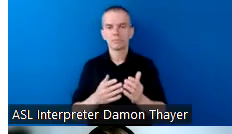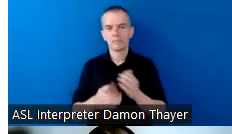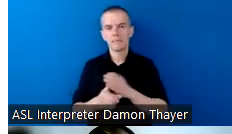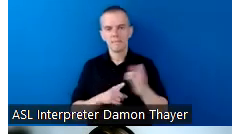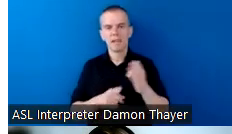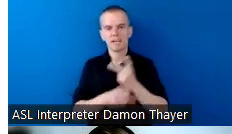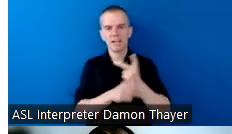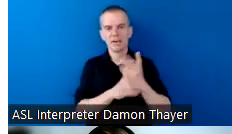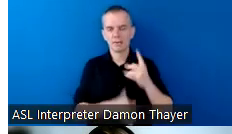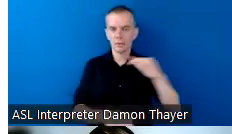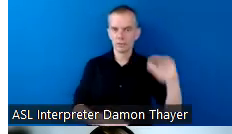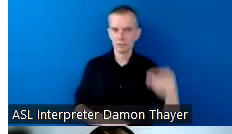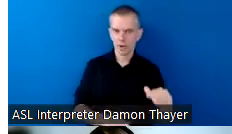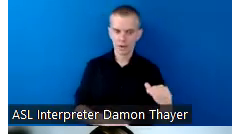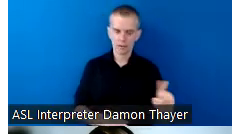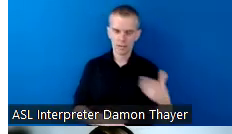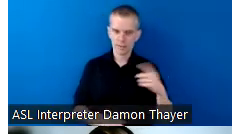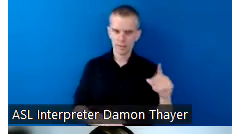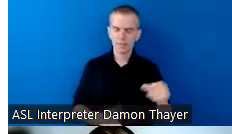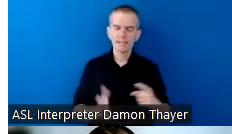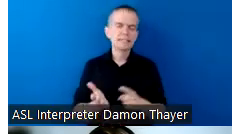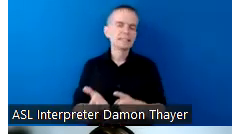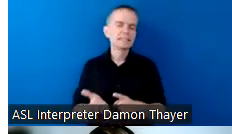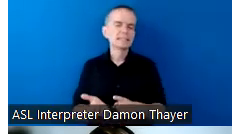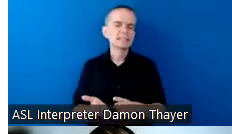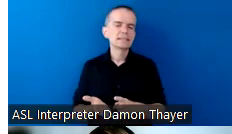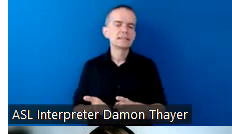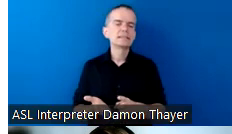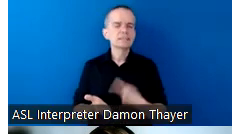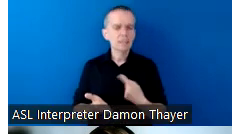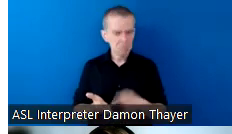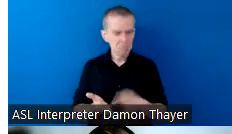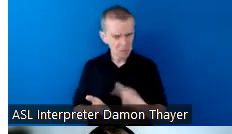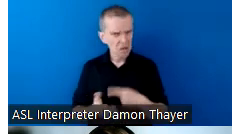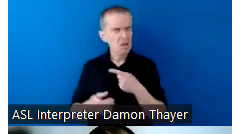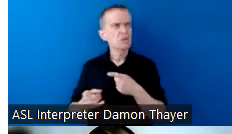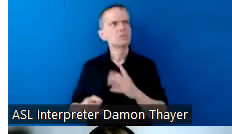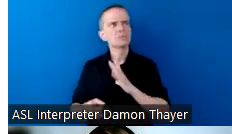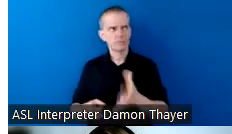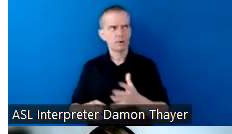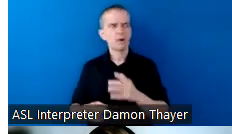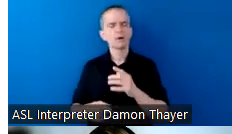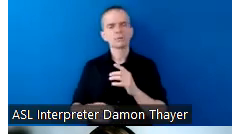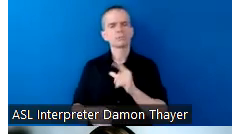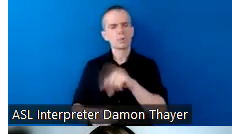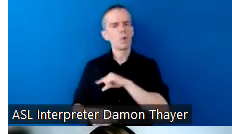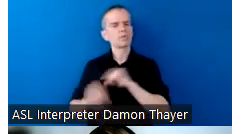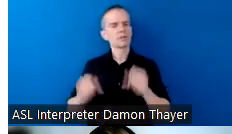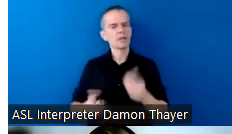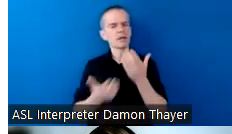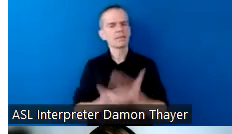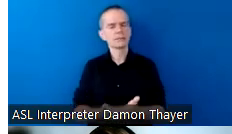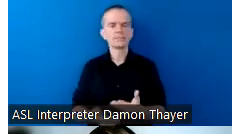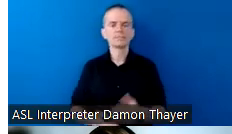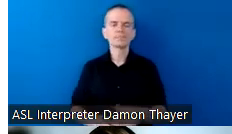of a child who has a disability, in some cases, they would be qualified to provide verification. So an example could be maybe they need to